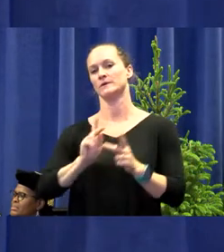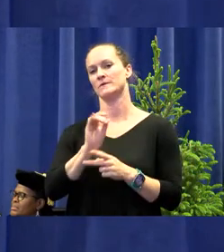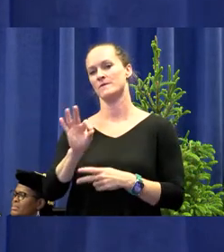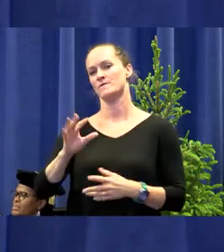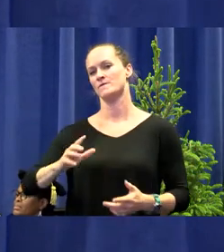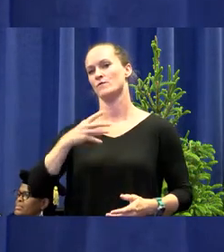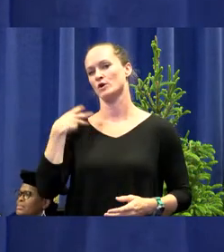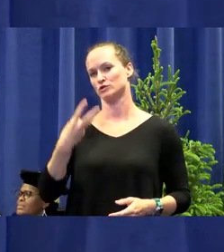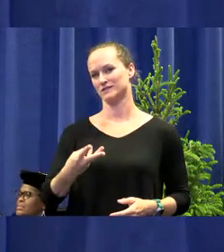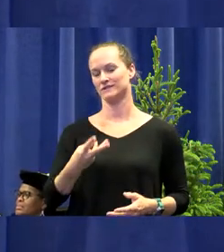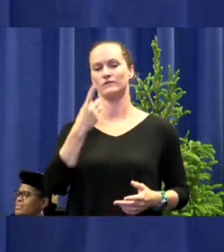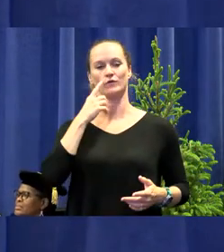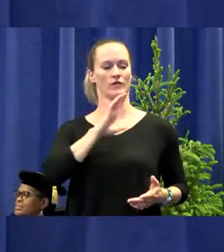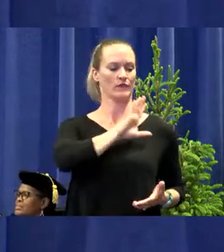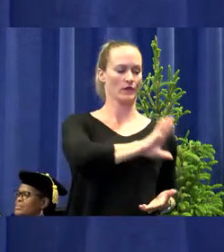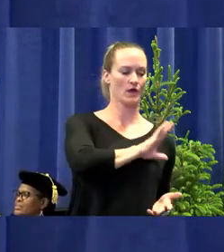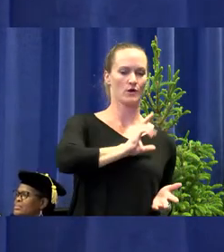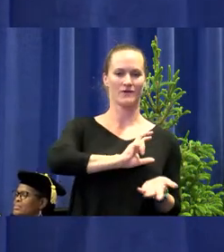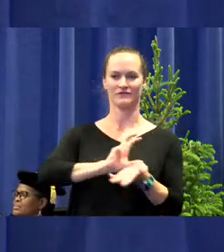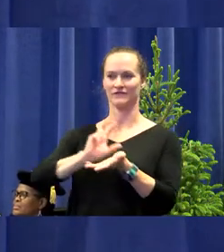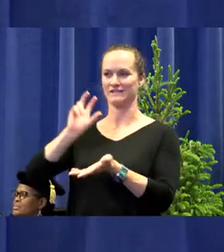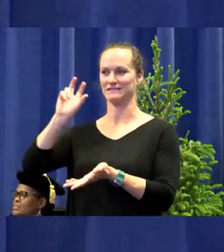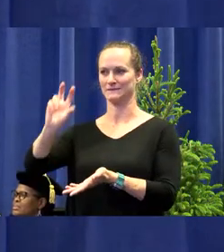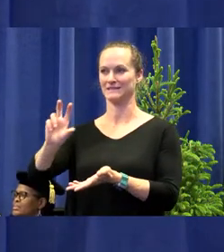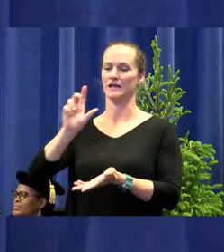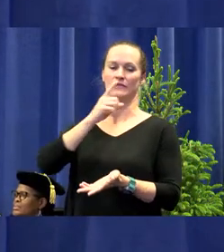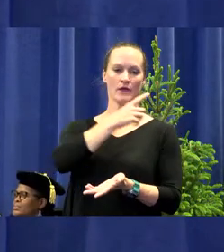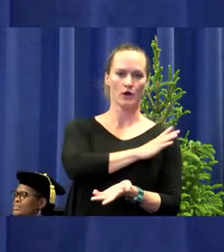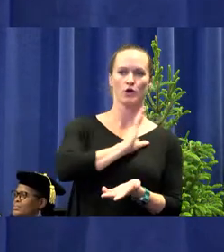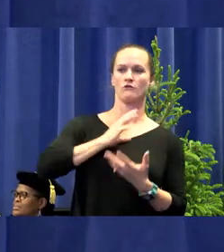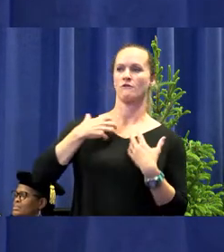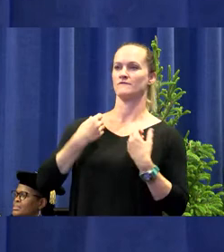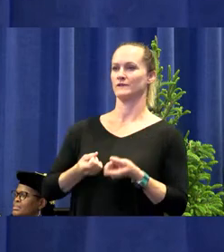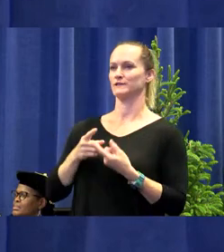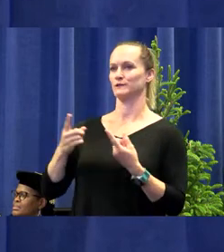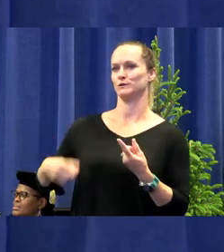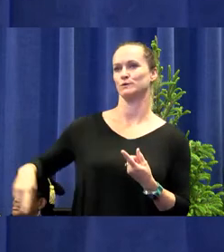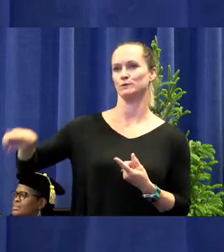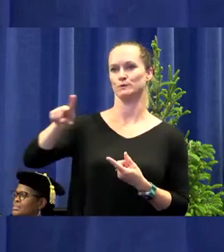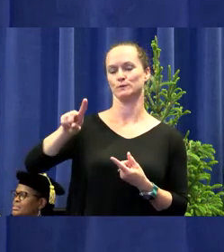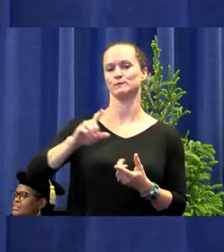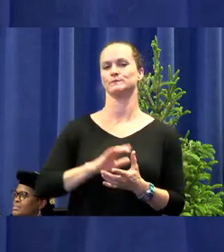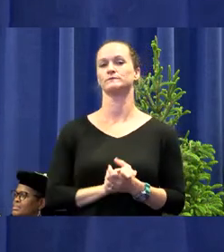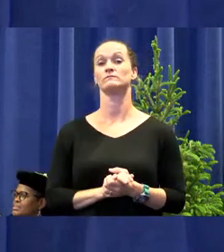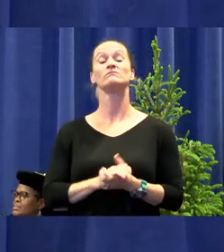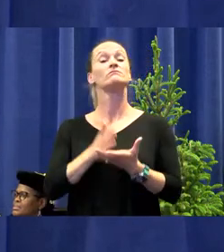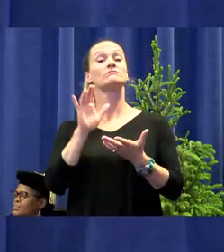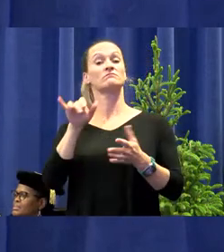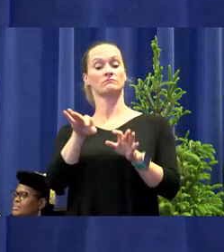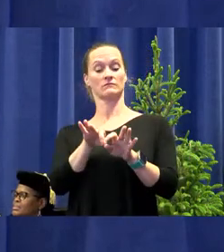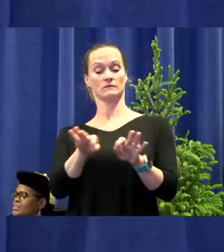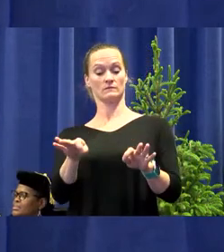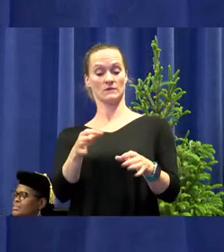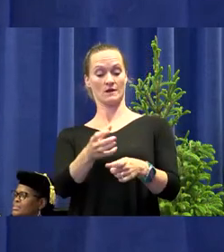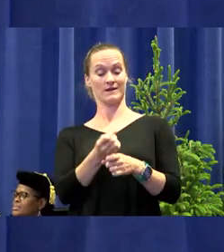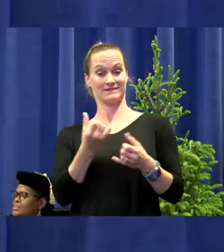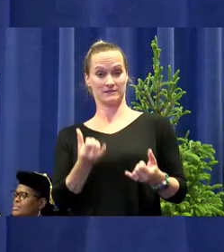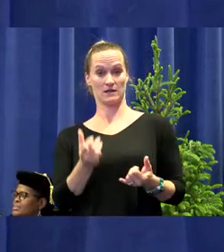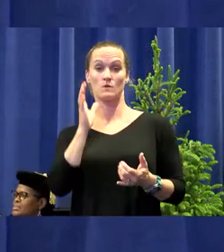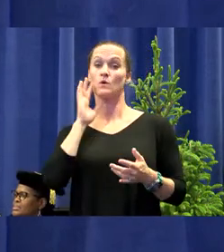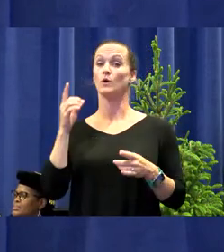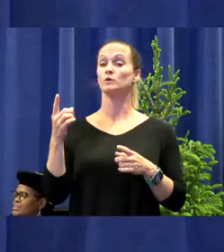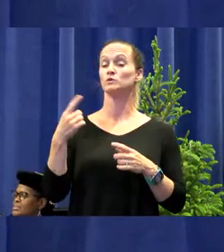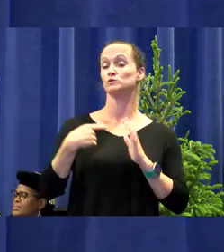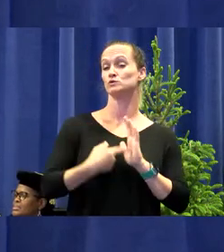investment and confidence in you, our graduates. The diploma you receive today represents the result of your hard work